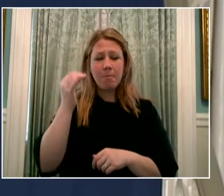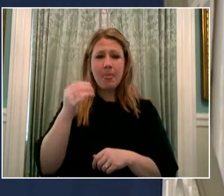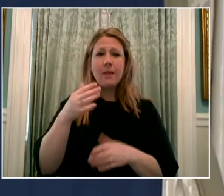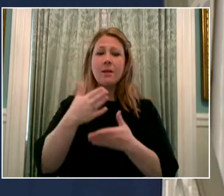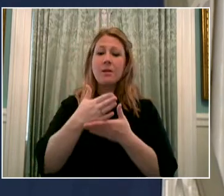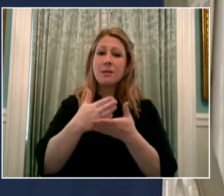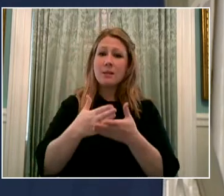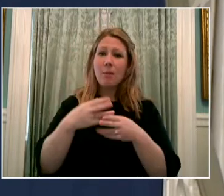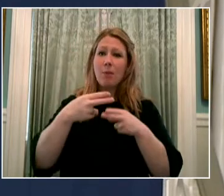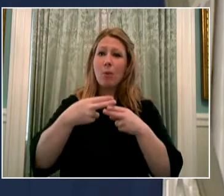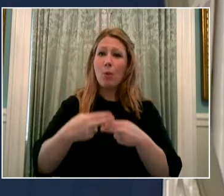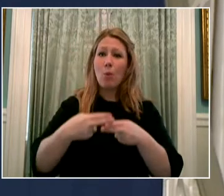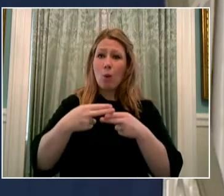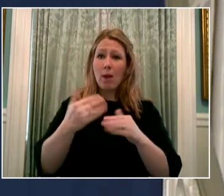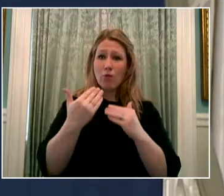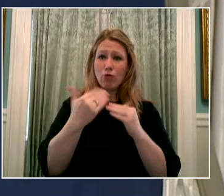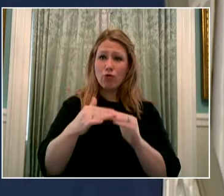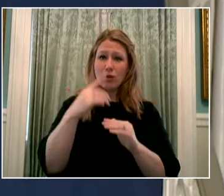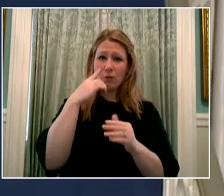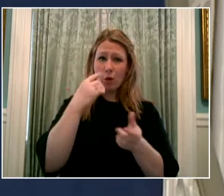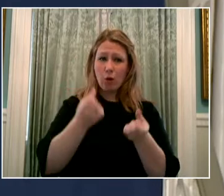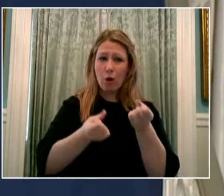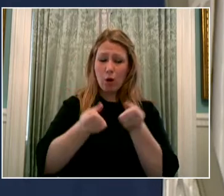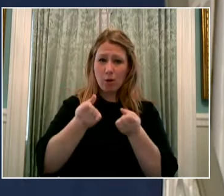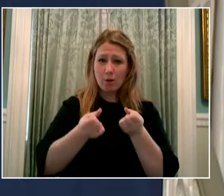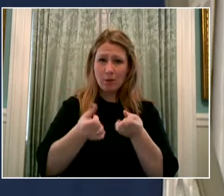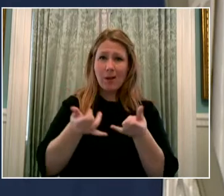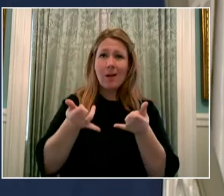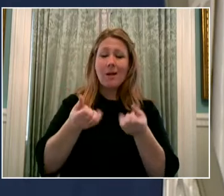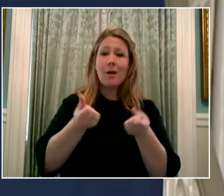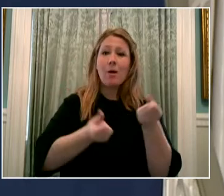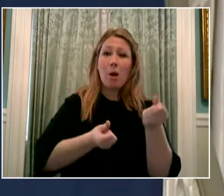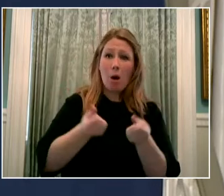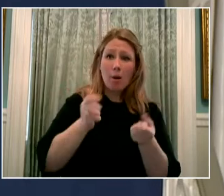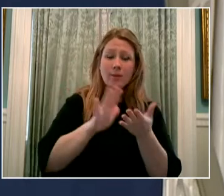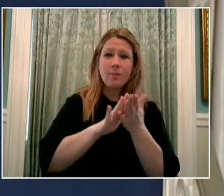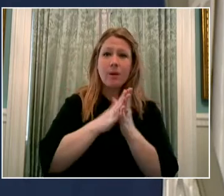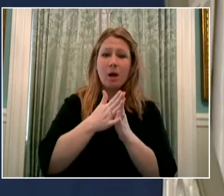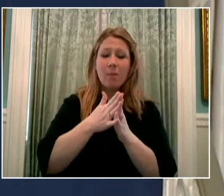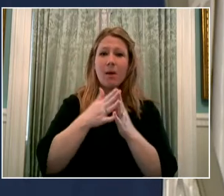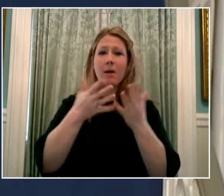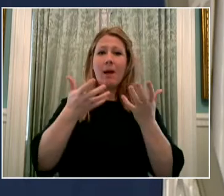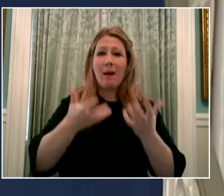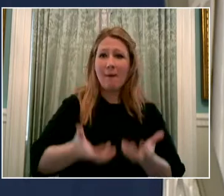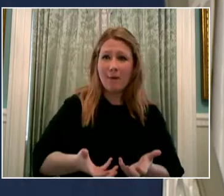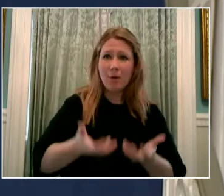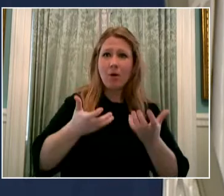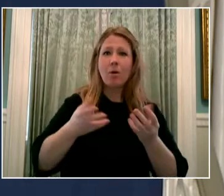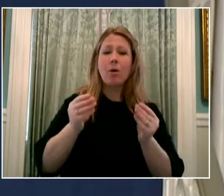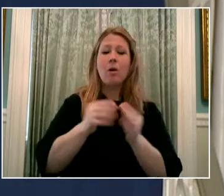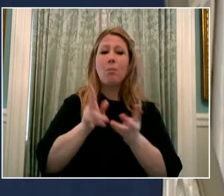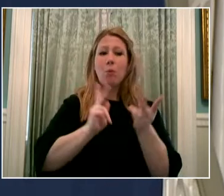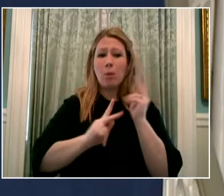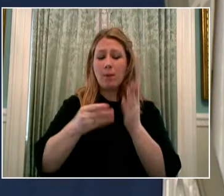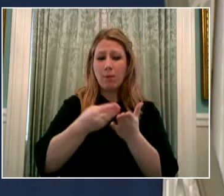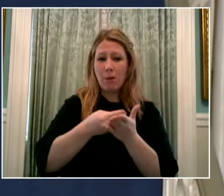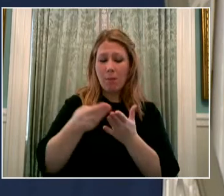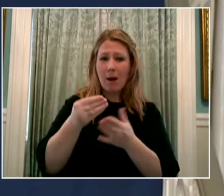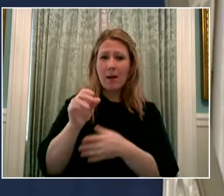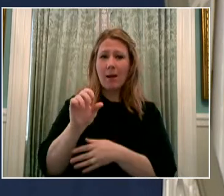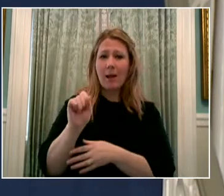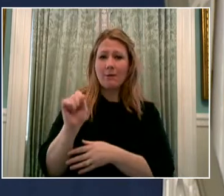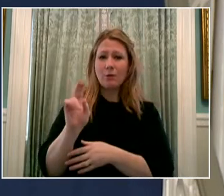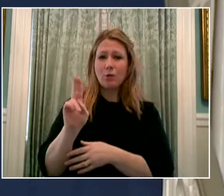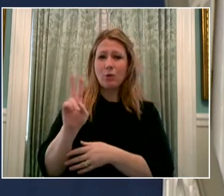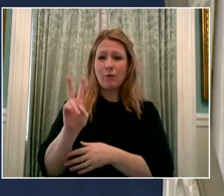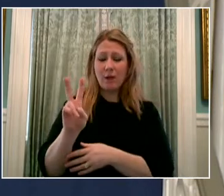the cars. Cars are getting heavier, more people are getting SUVs as opposed to sedans, and if you go to electric,